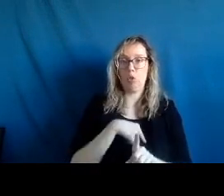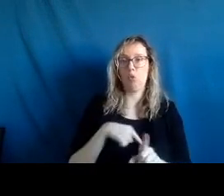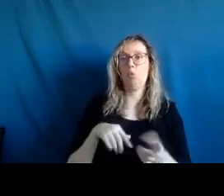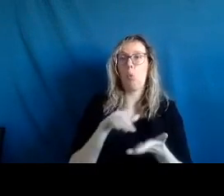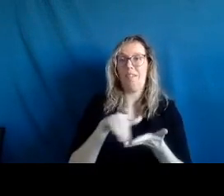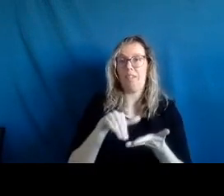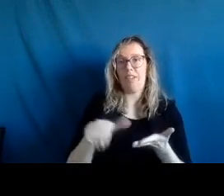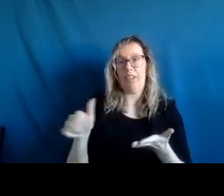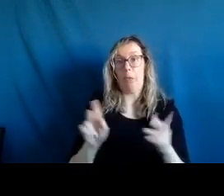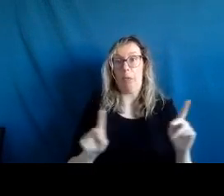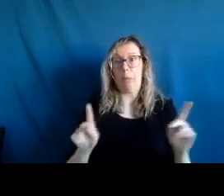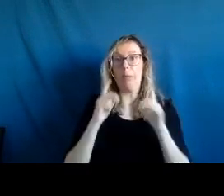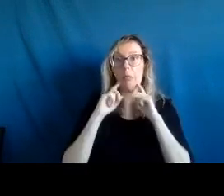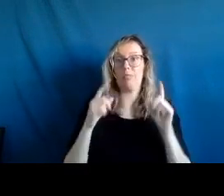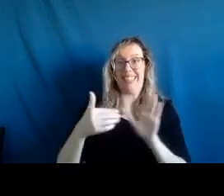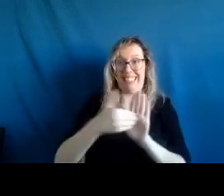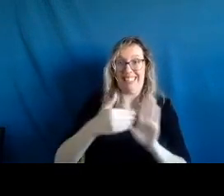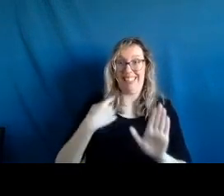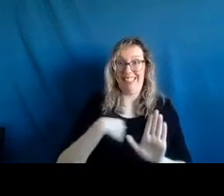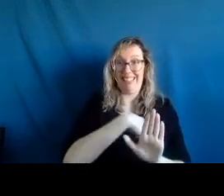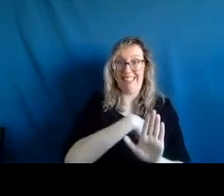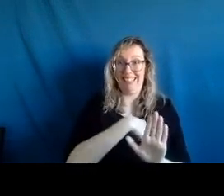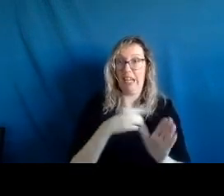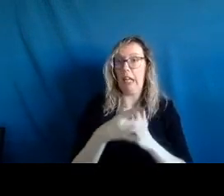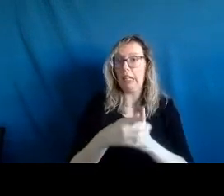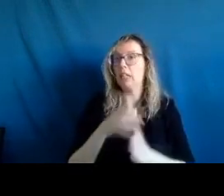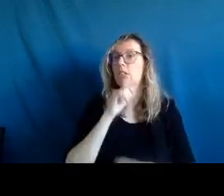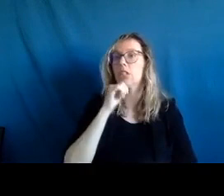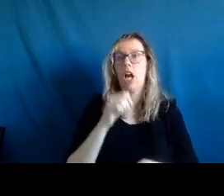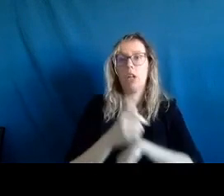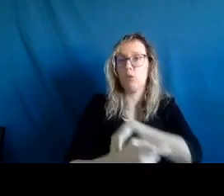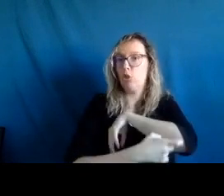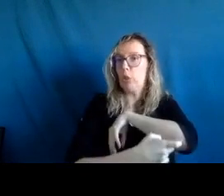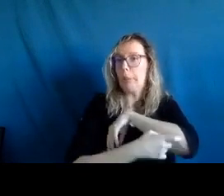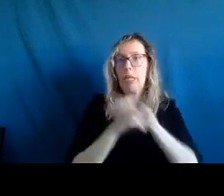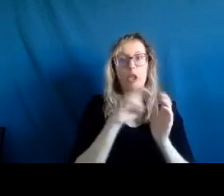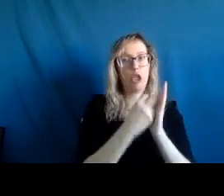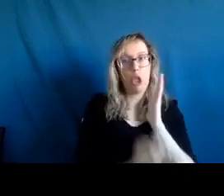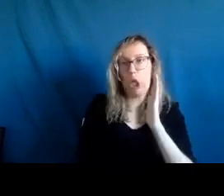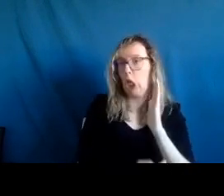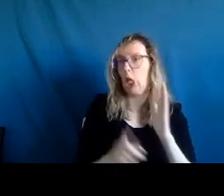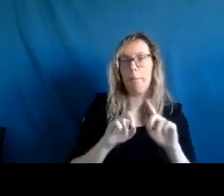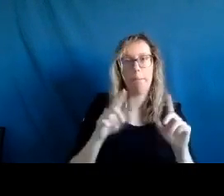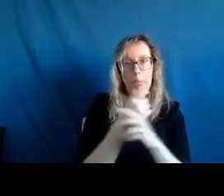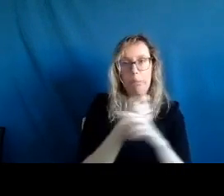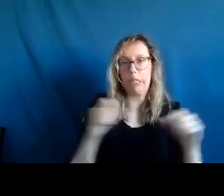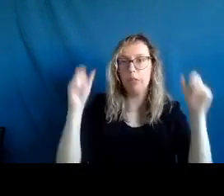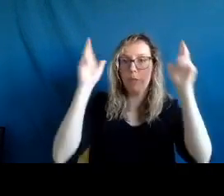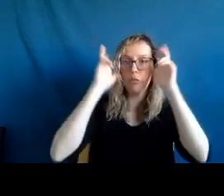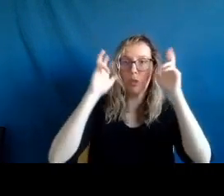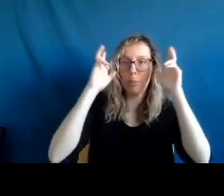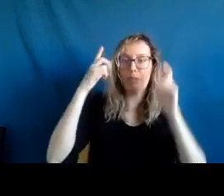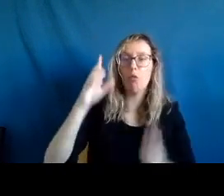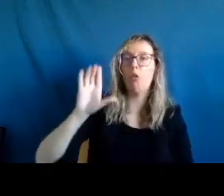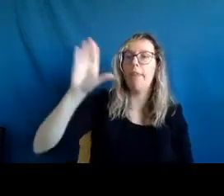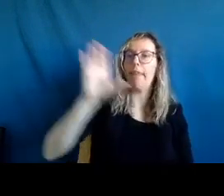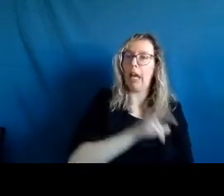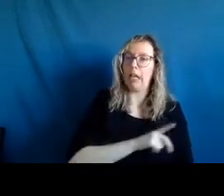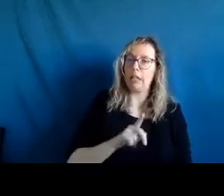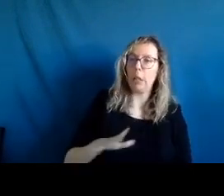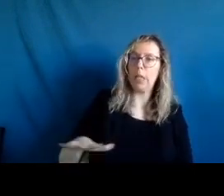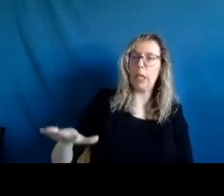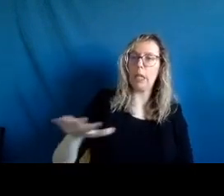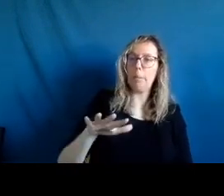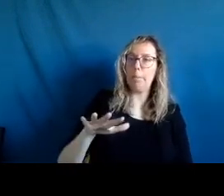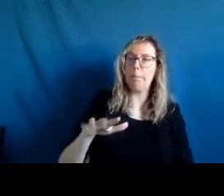let us fall into temptation, but deliver us from evil. For thine is the kingdom, and the power, and the